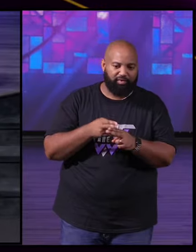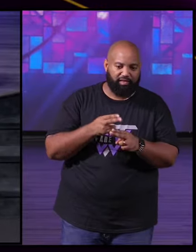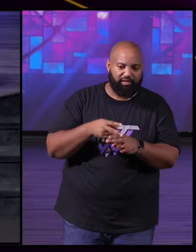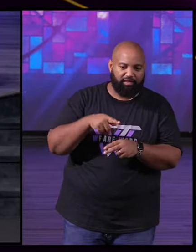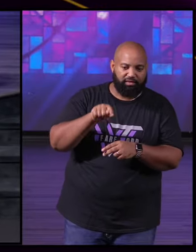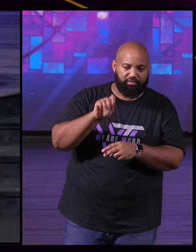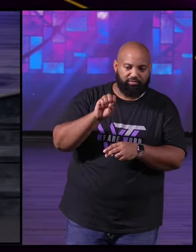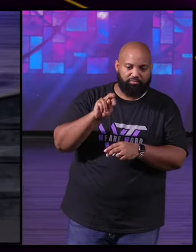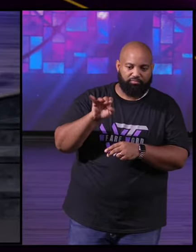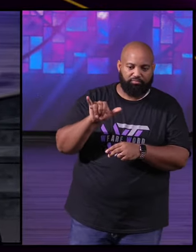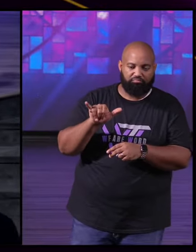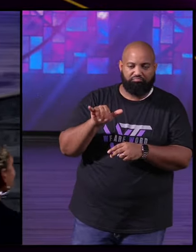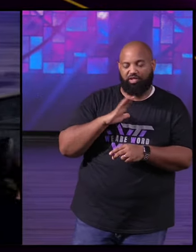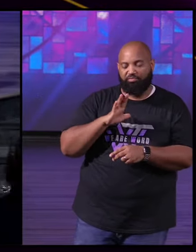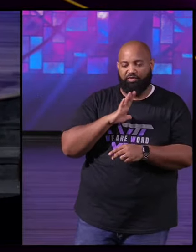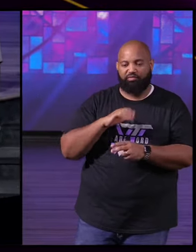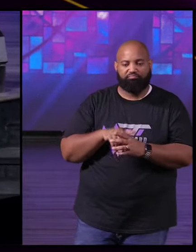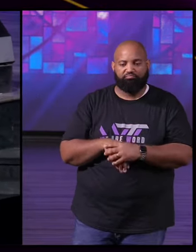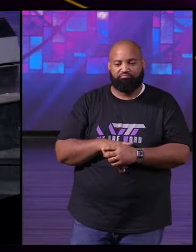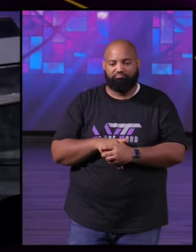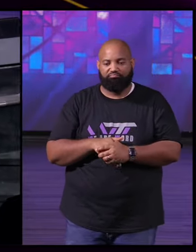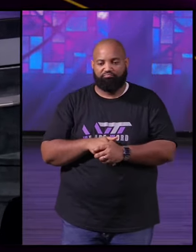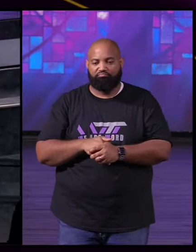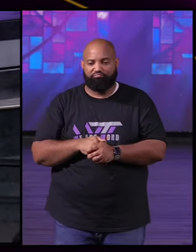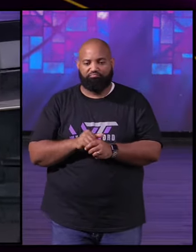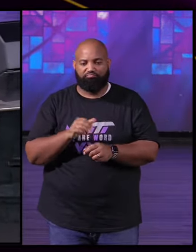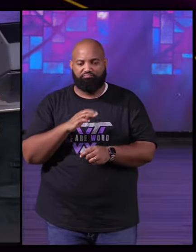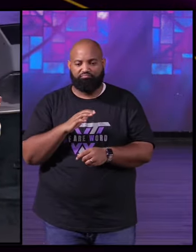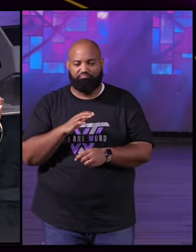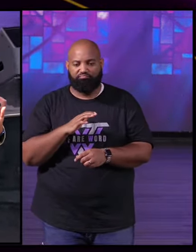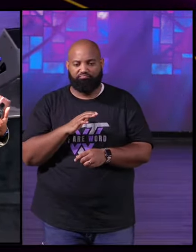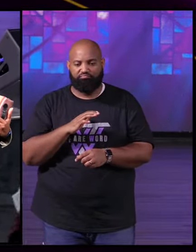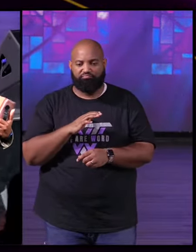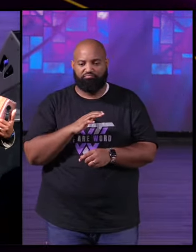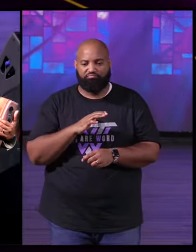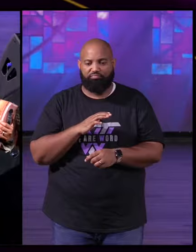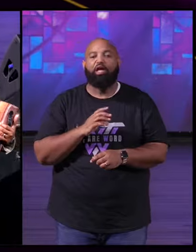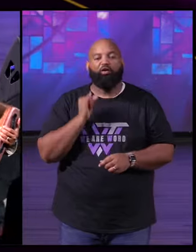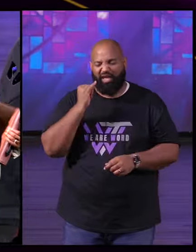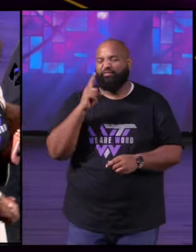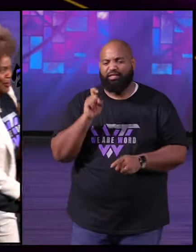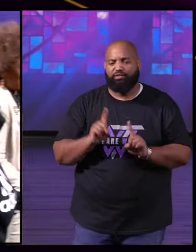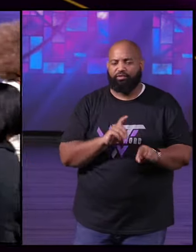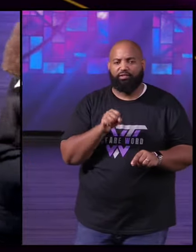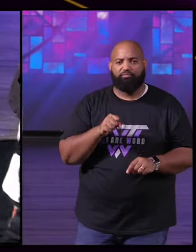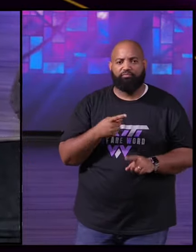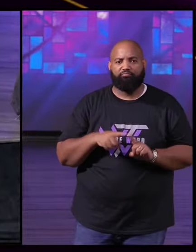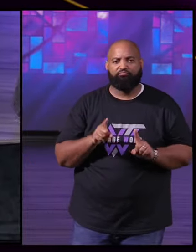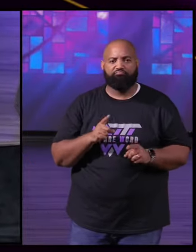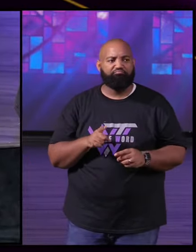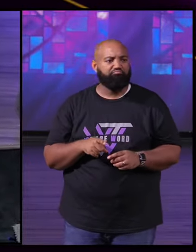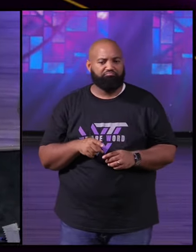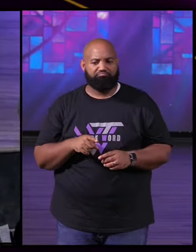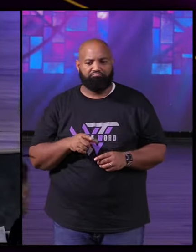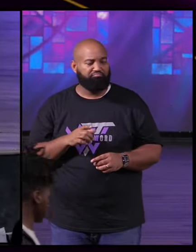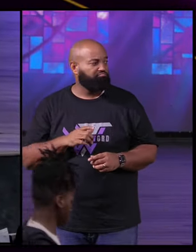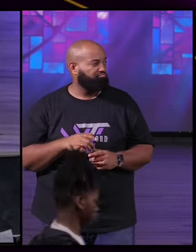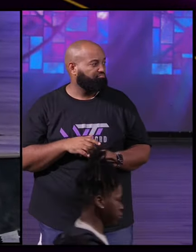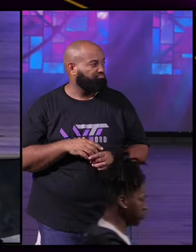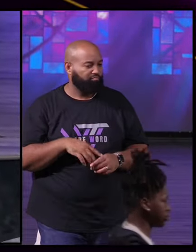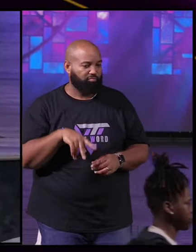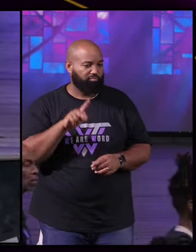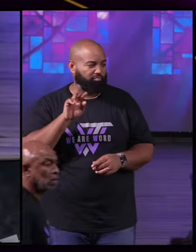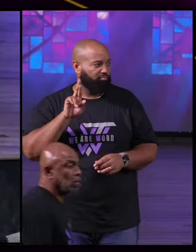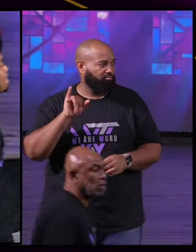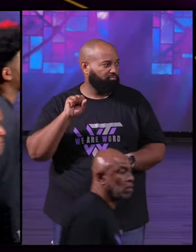Tony. Y'all, this is Tony. Can we celebrate Tony? Tell me your name. Kinston. This is Kinston. Come on, here. What?